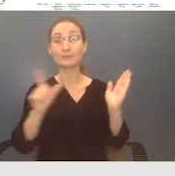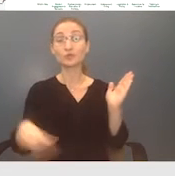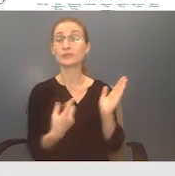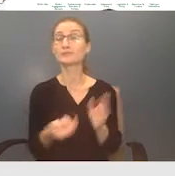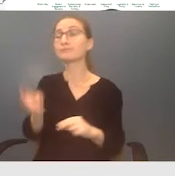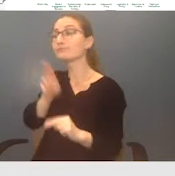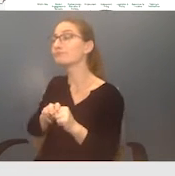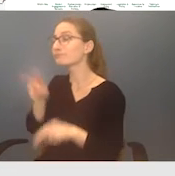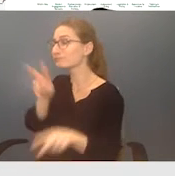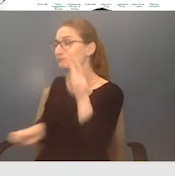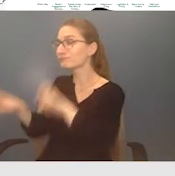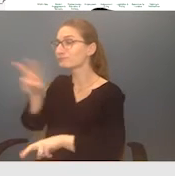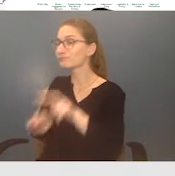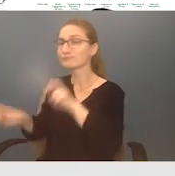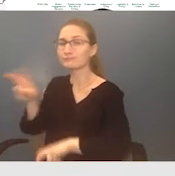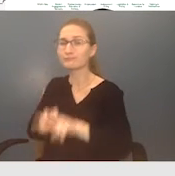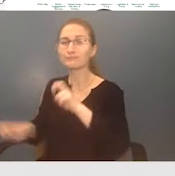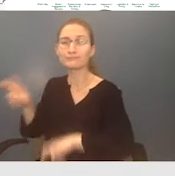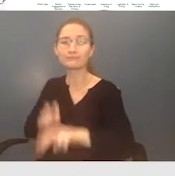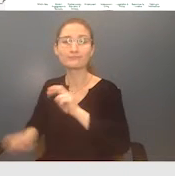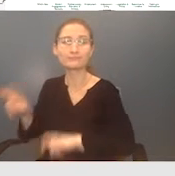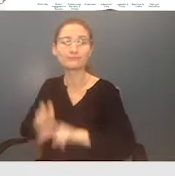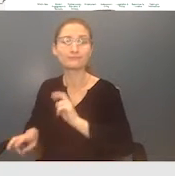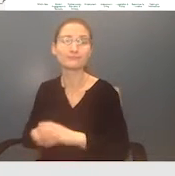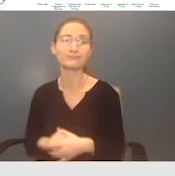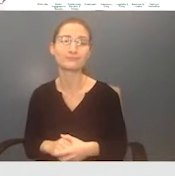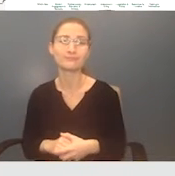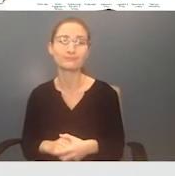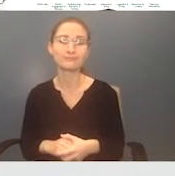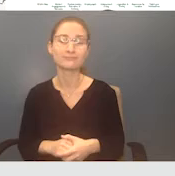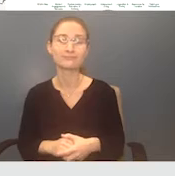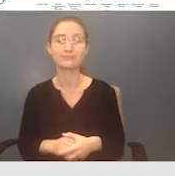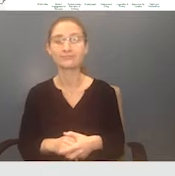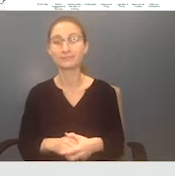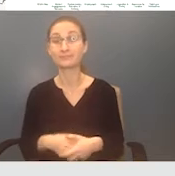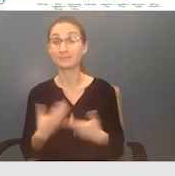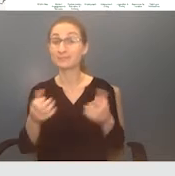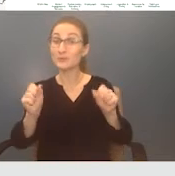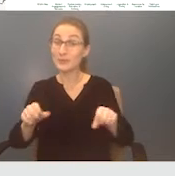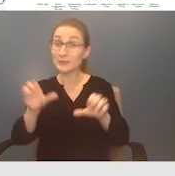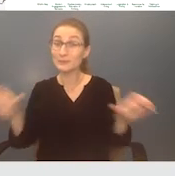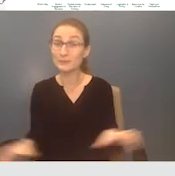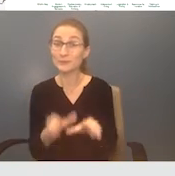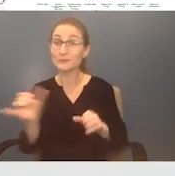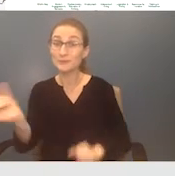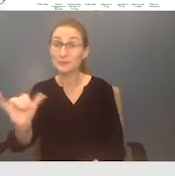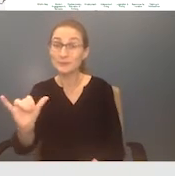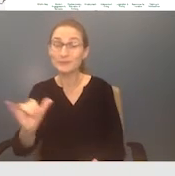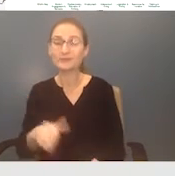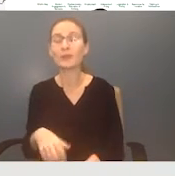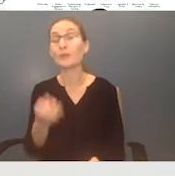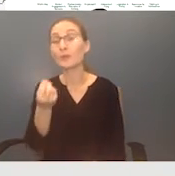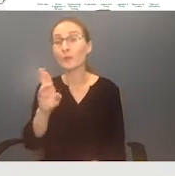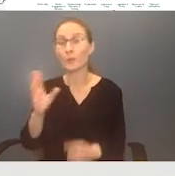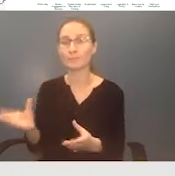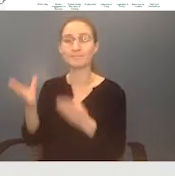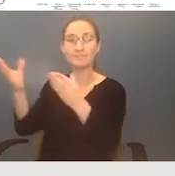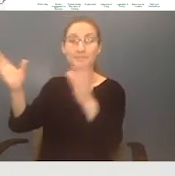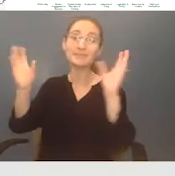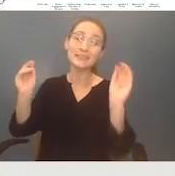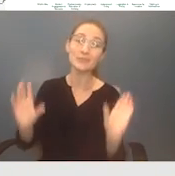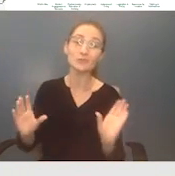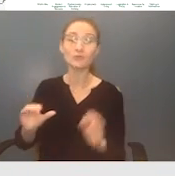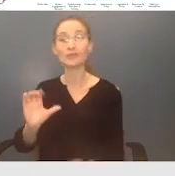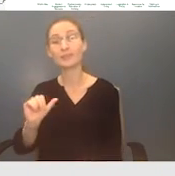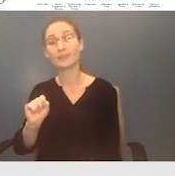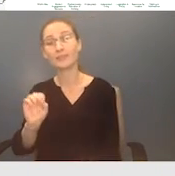and do it right there with them to help them know what's out there. And so you can certainly do that, but you can also bring this to a teacher or